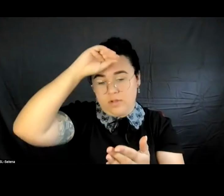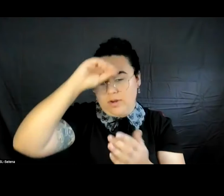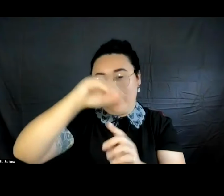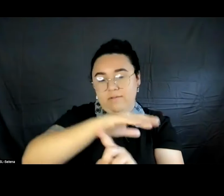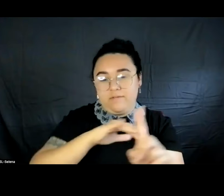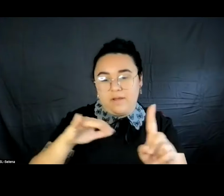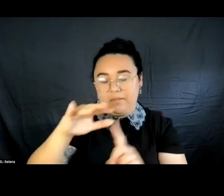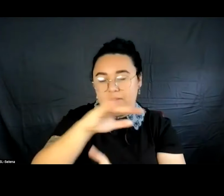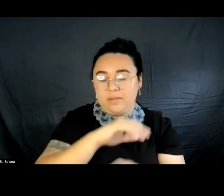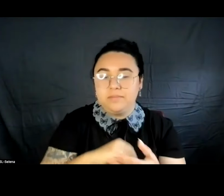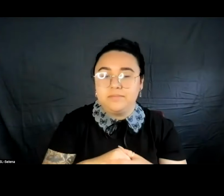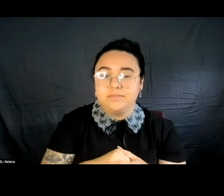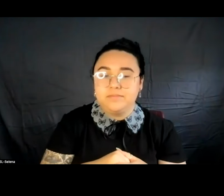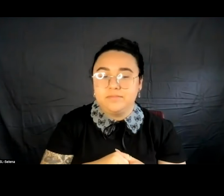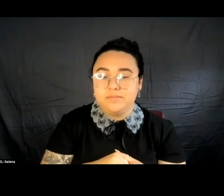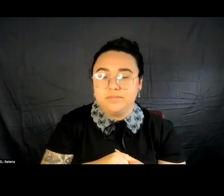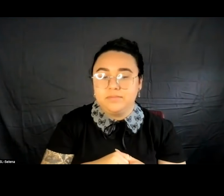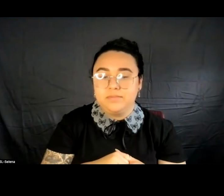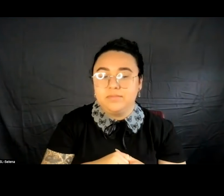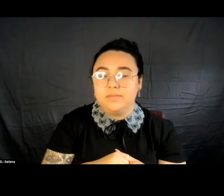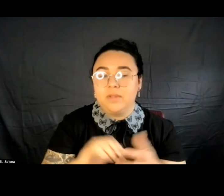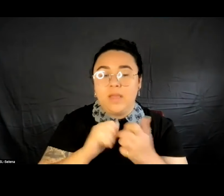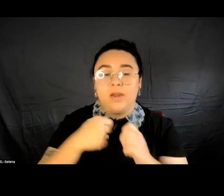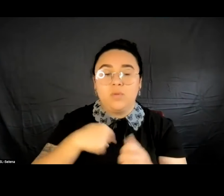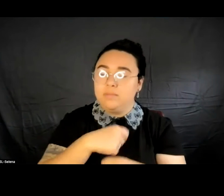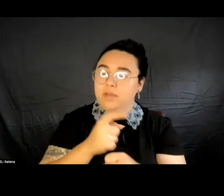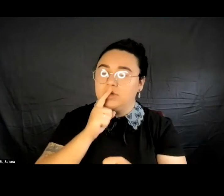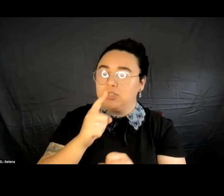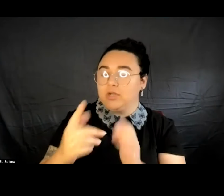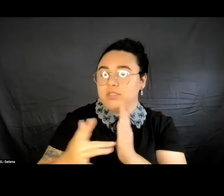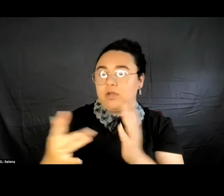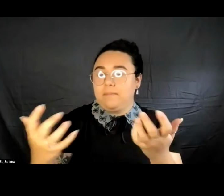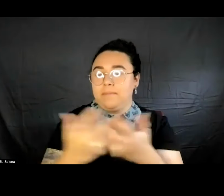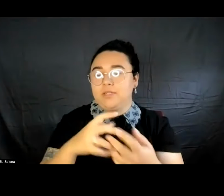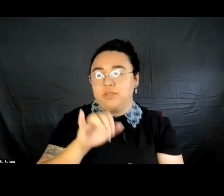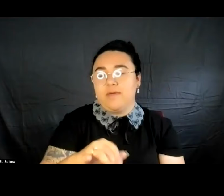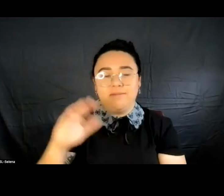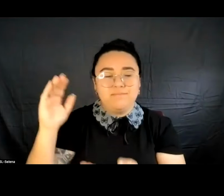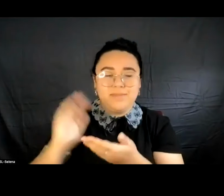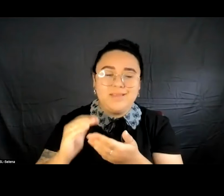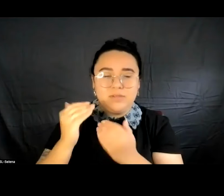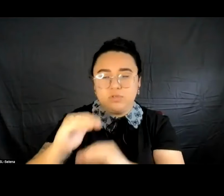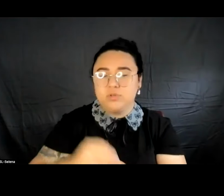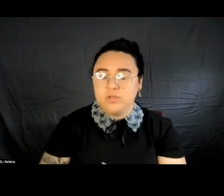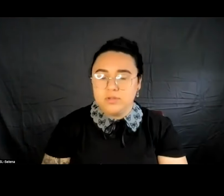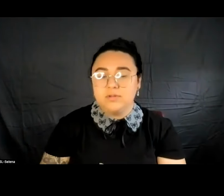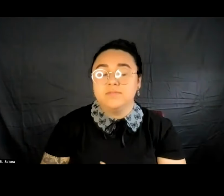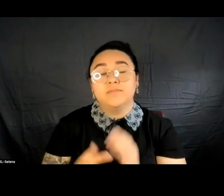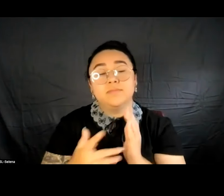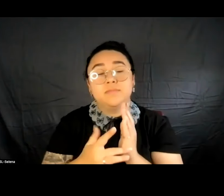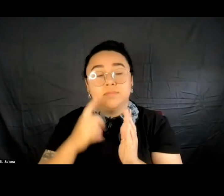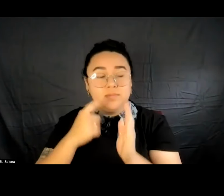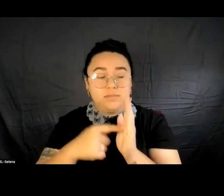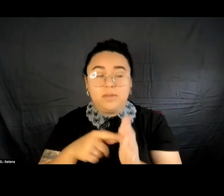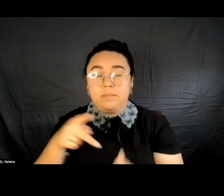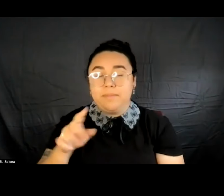do we make sure that the technology rises to meet that? And, I think that, technologies like P5 and lots of